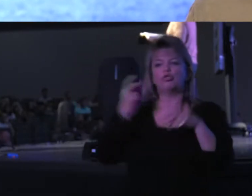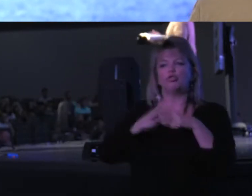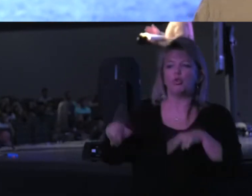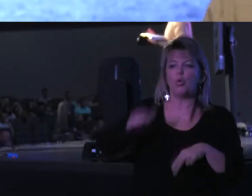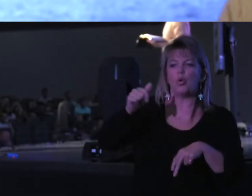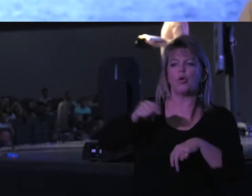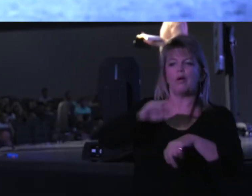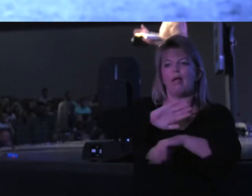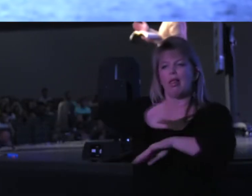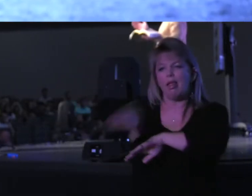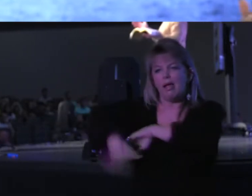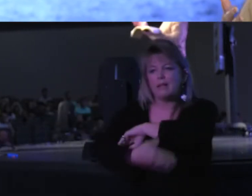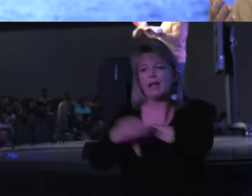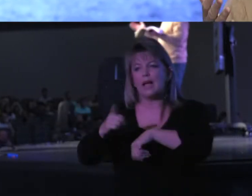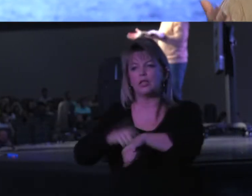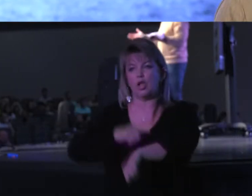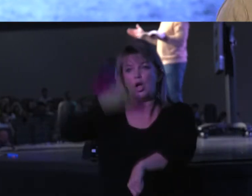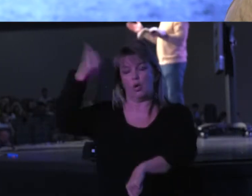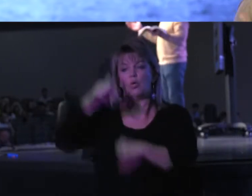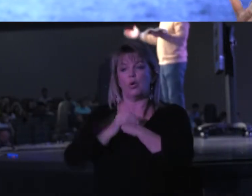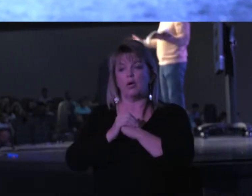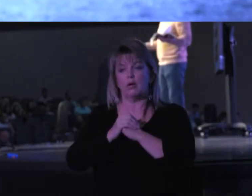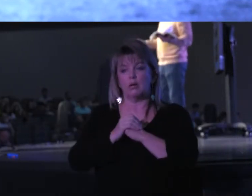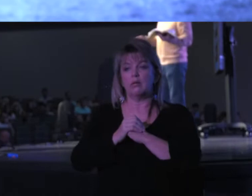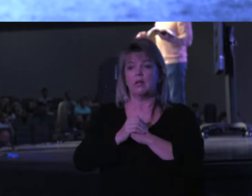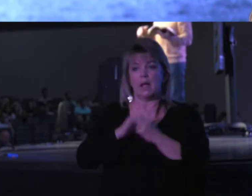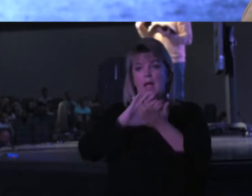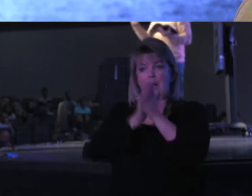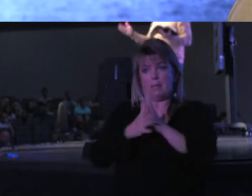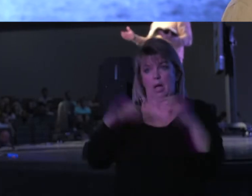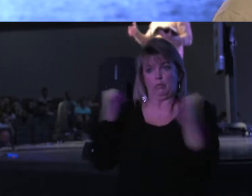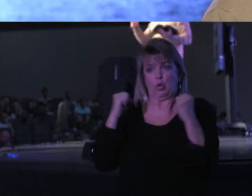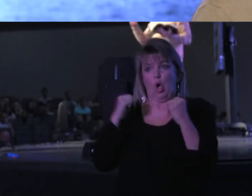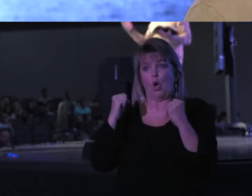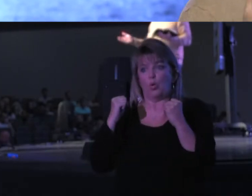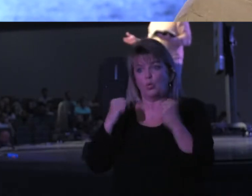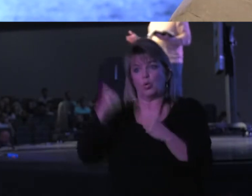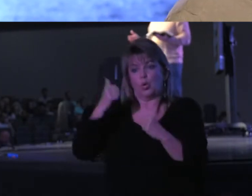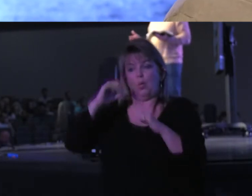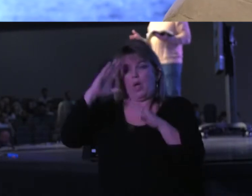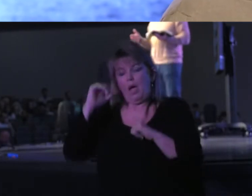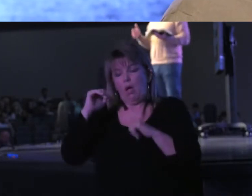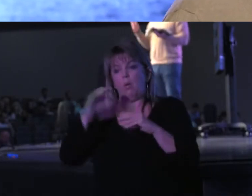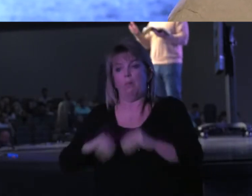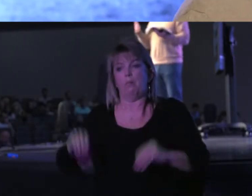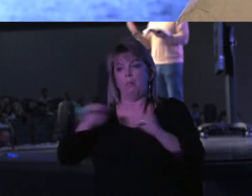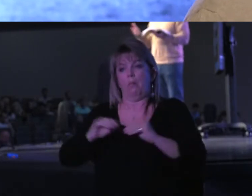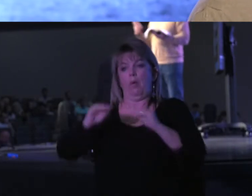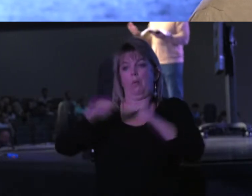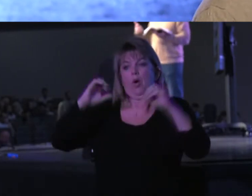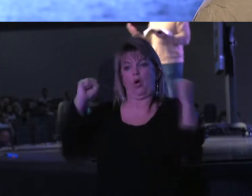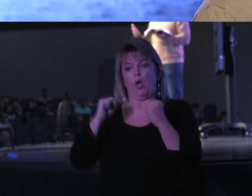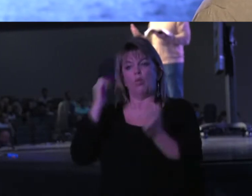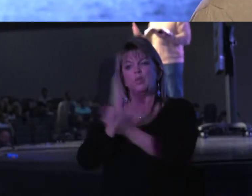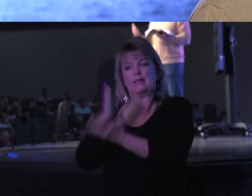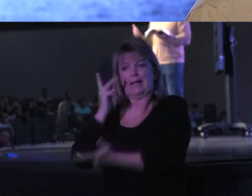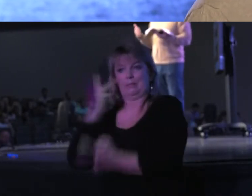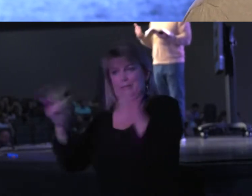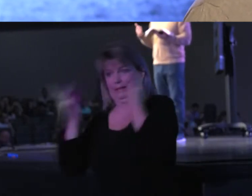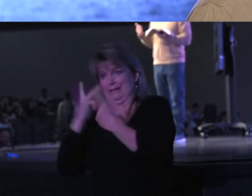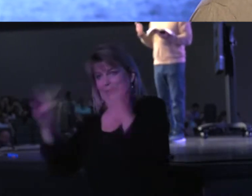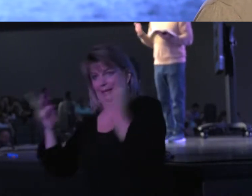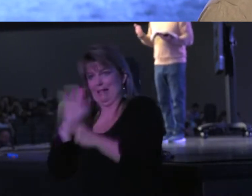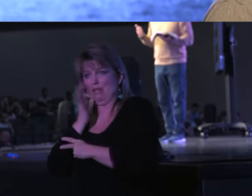longer and the climate, well, we hope it changes to be colder. It gets colder and colder. We stop seeing